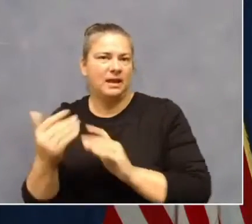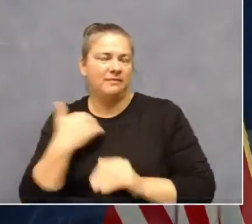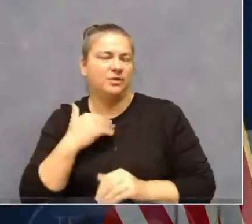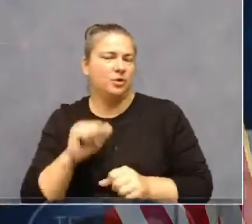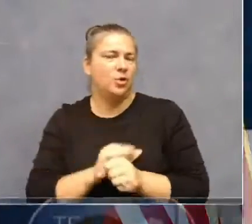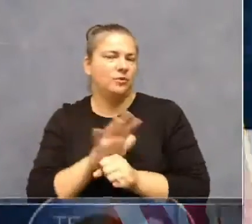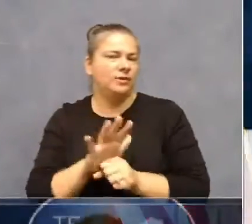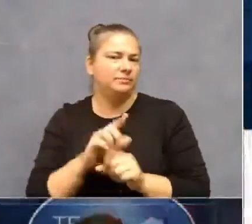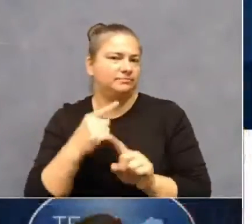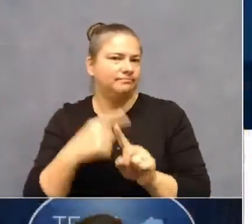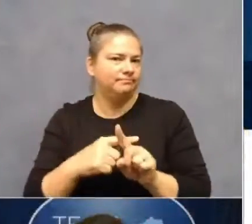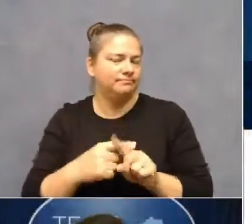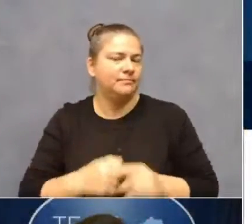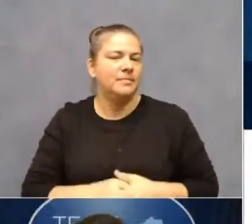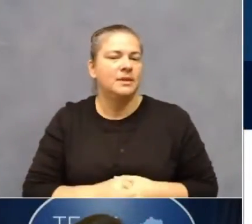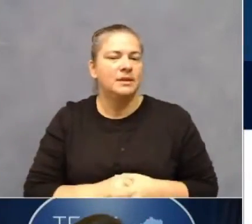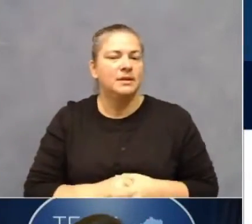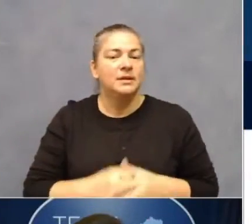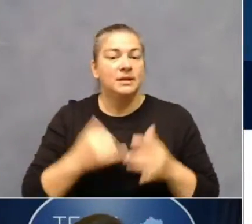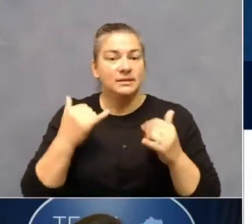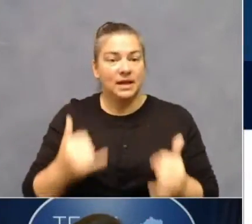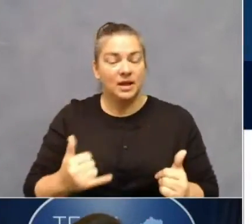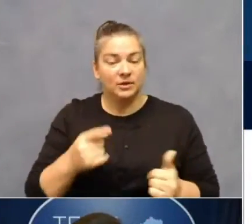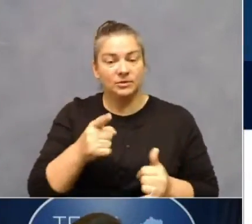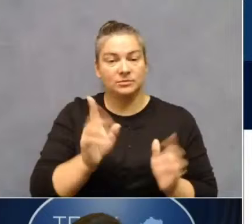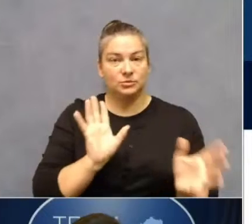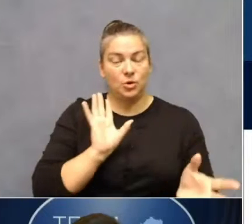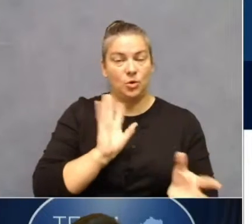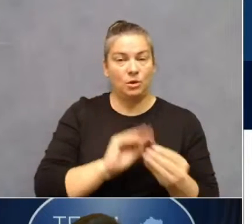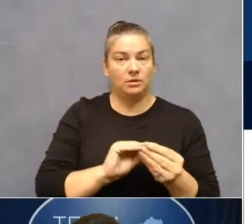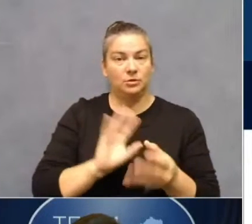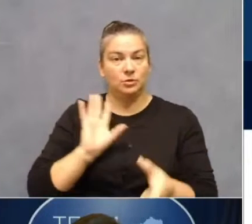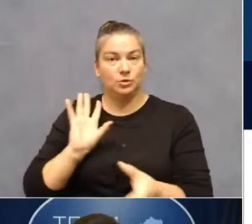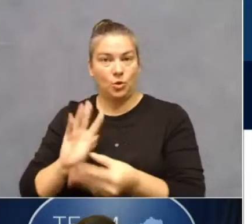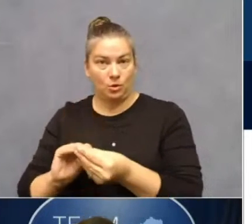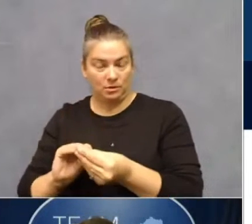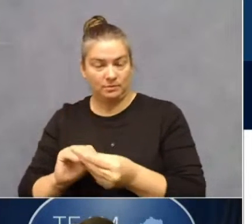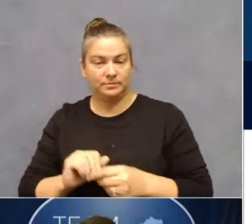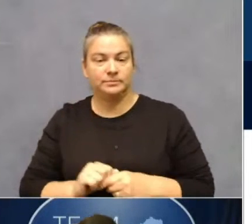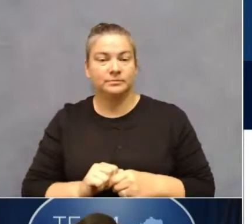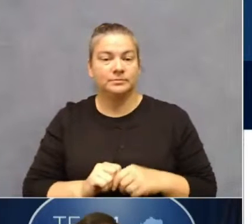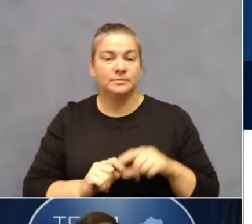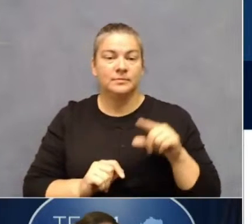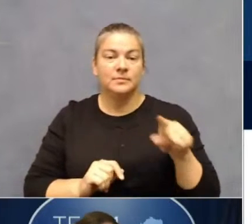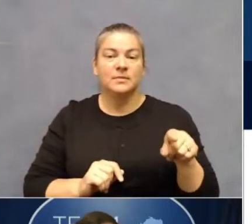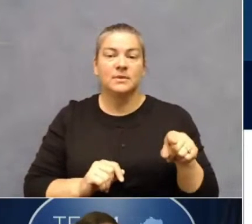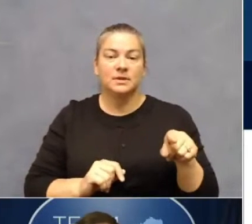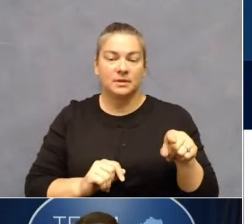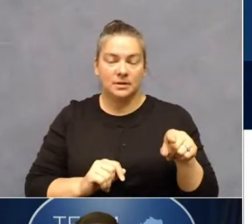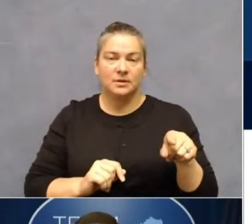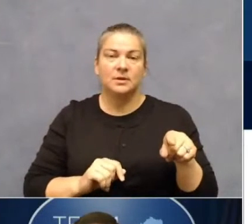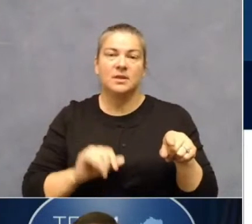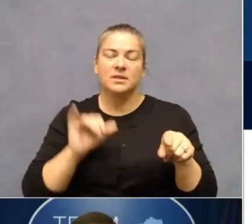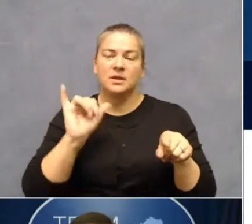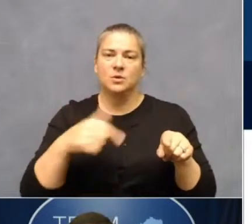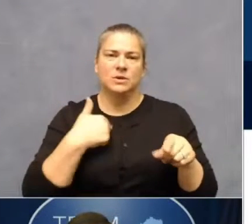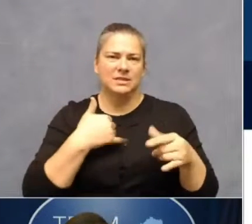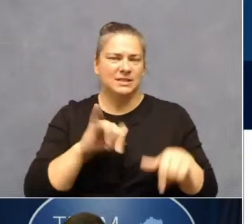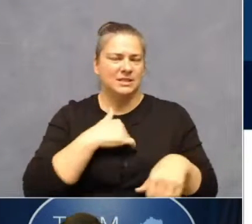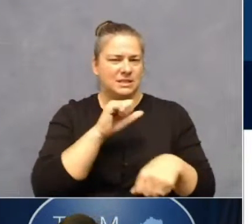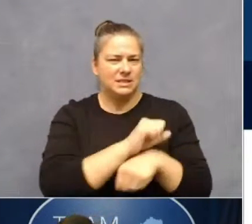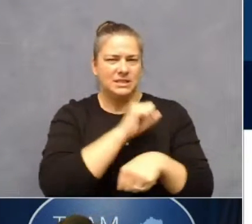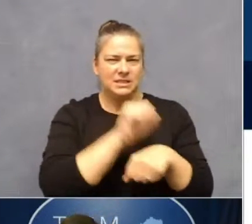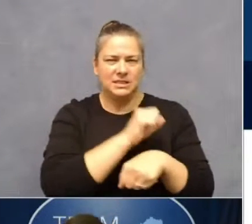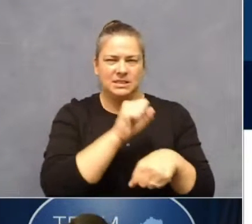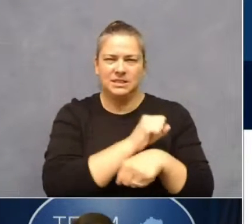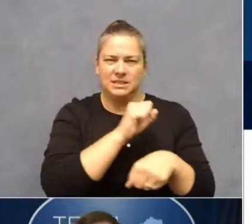Now we show active cases versus total cases. This is an area where we continue to work really hard on,